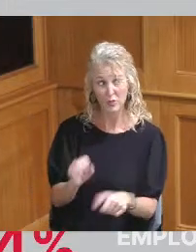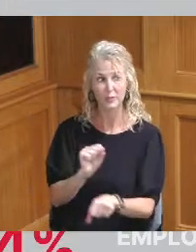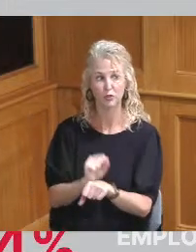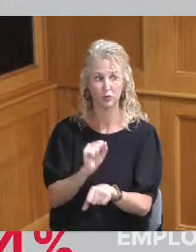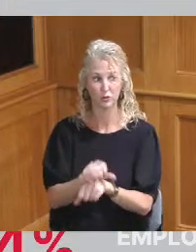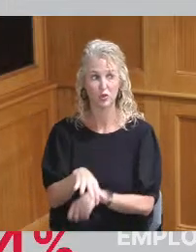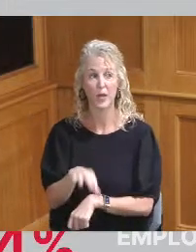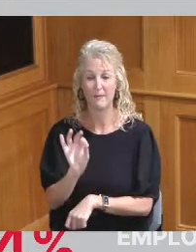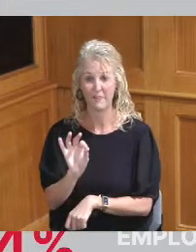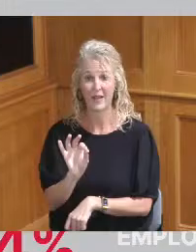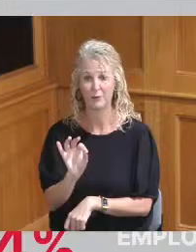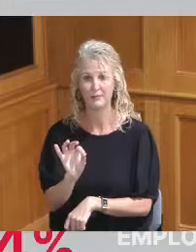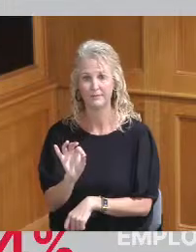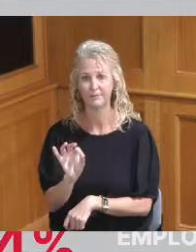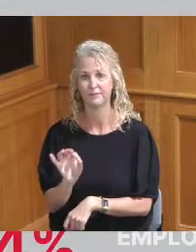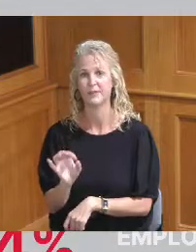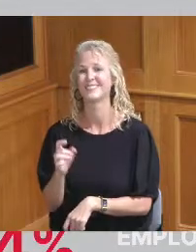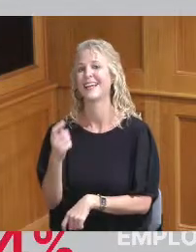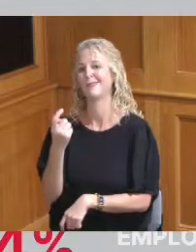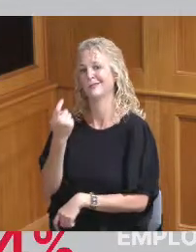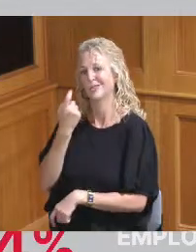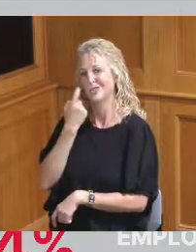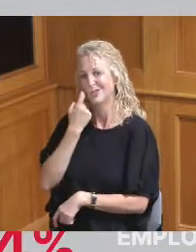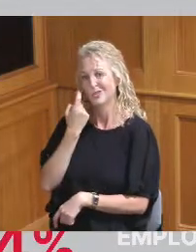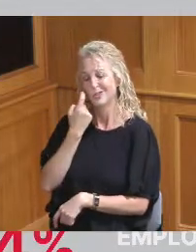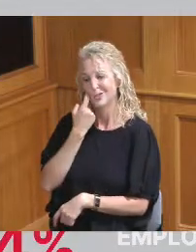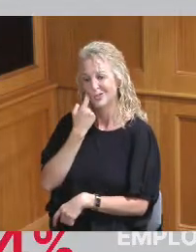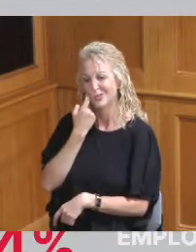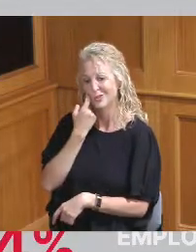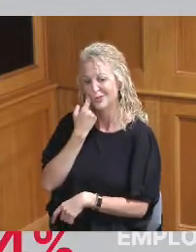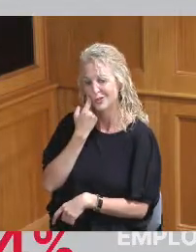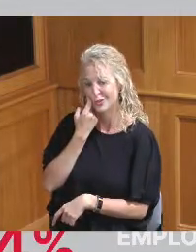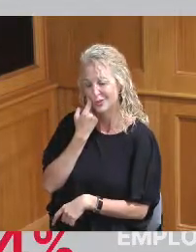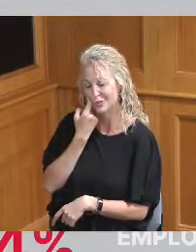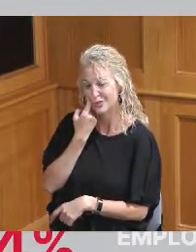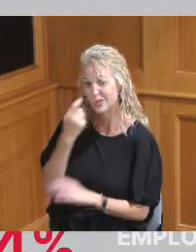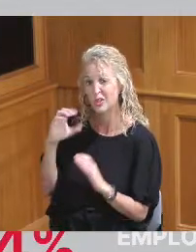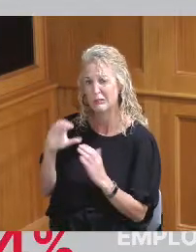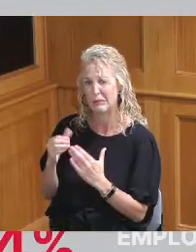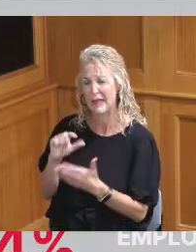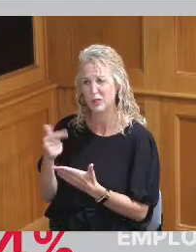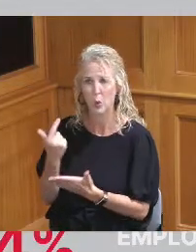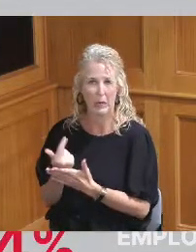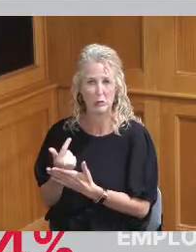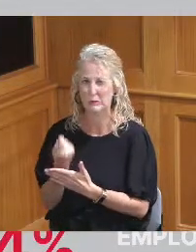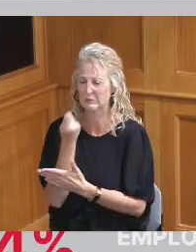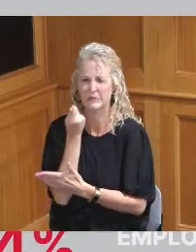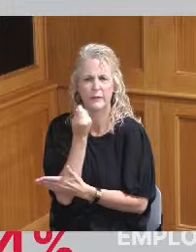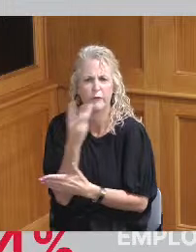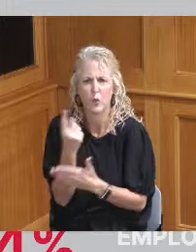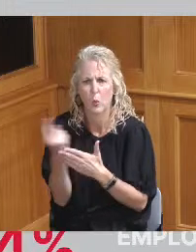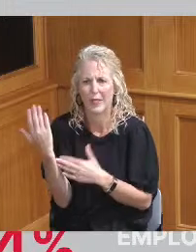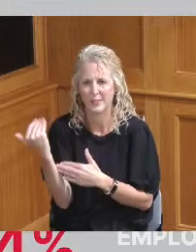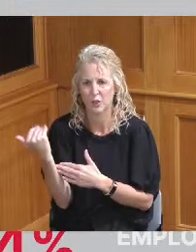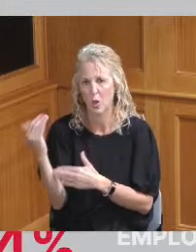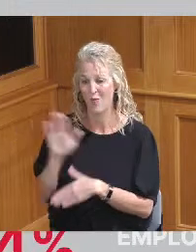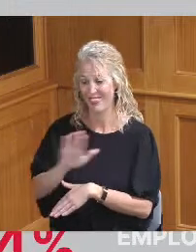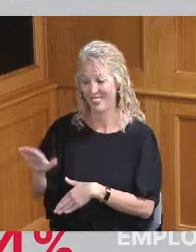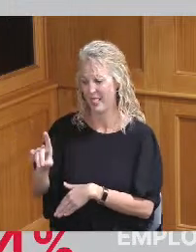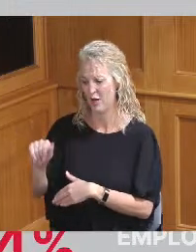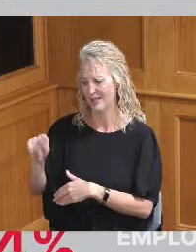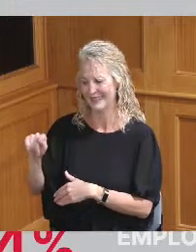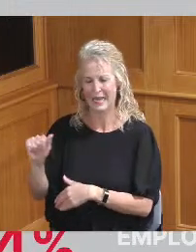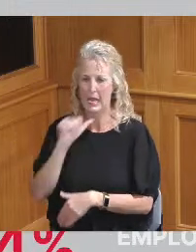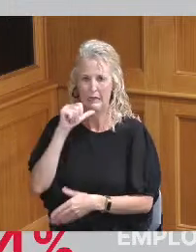There's a lagging metric. We just had a class graduated less than a month ago that is included in this graduation